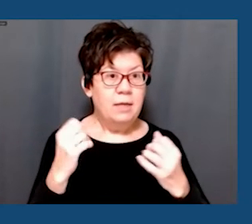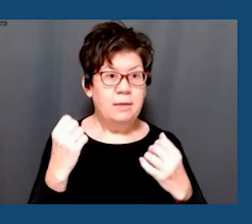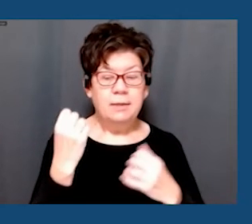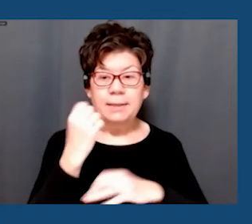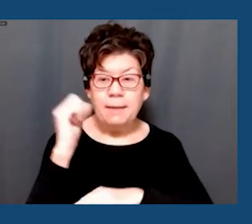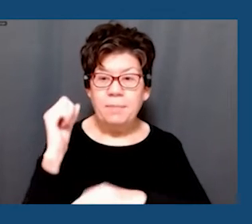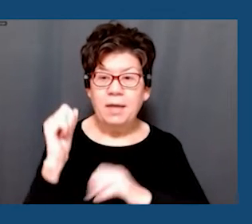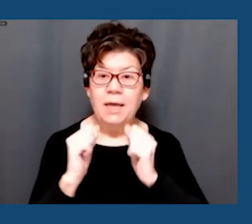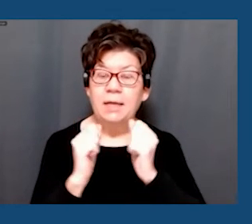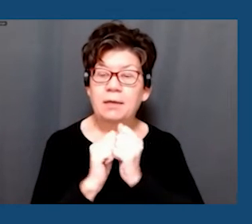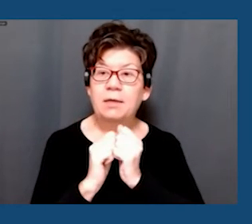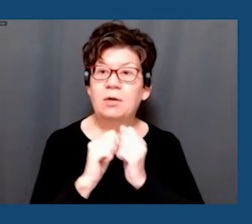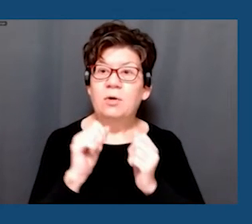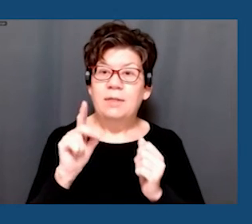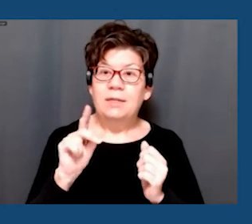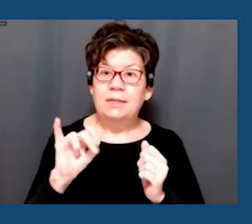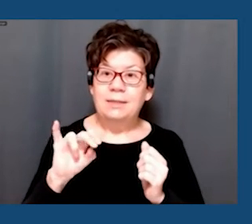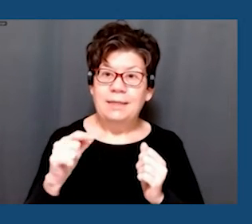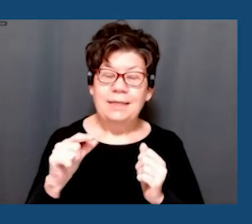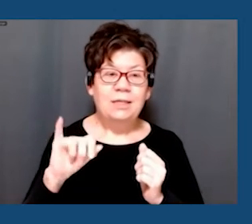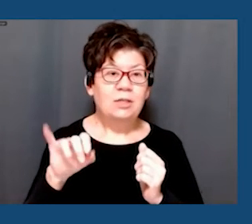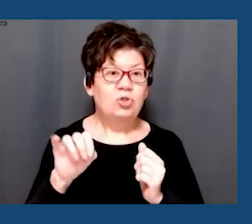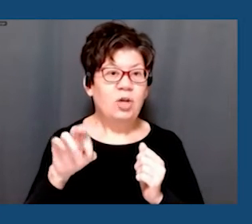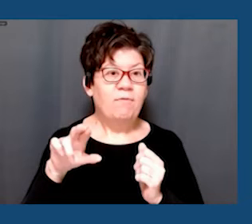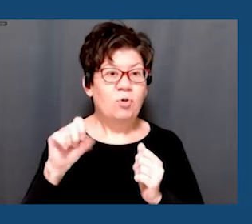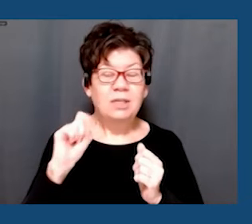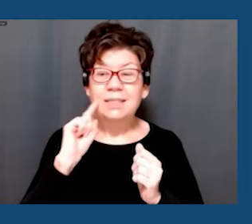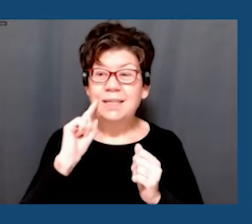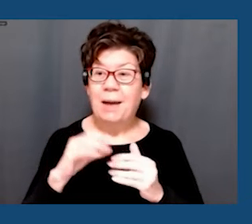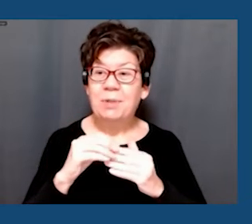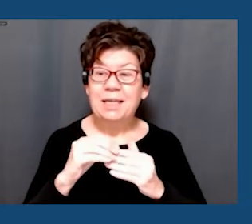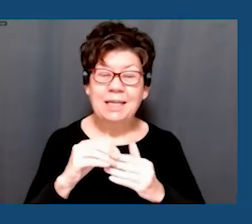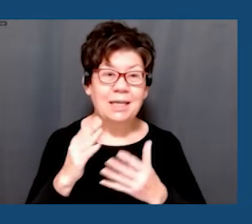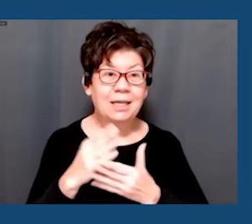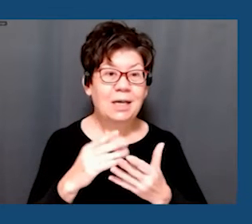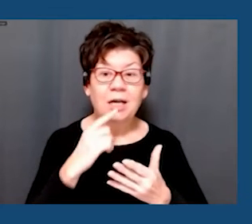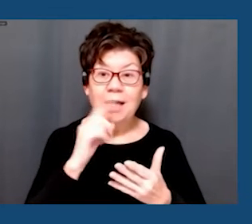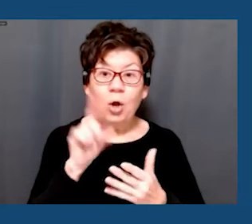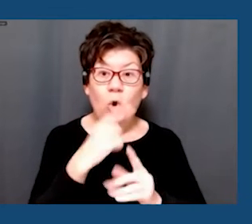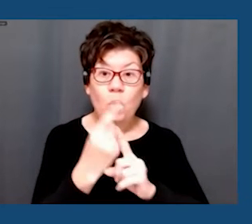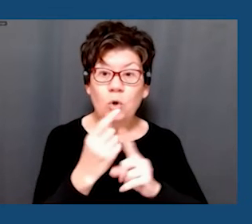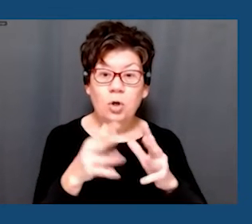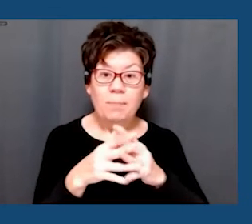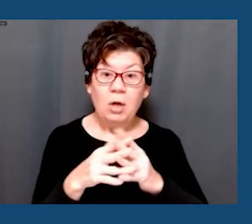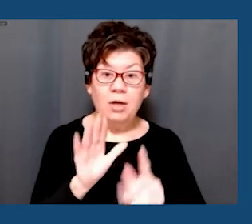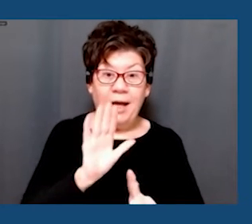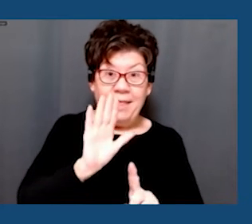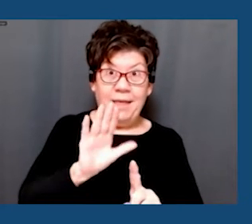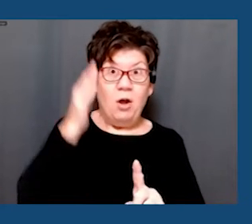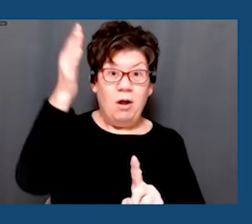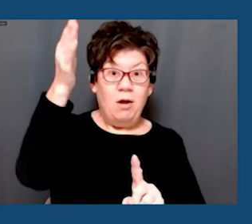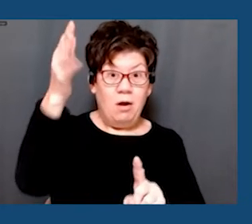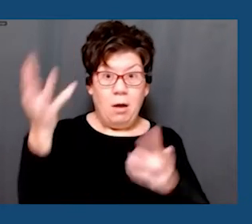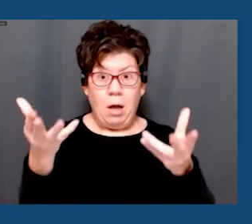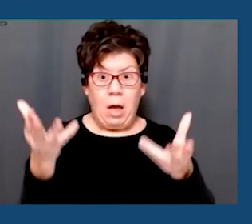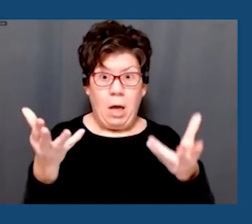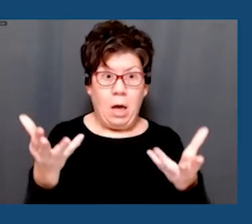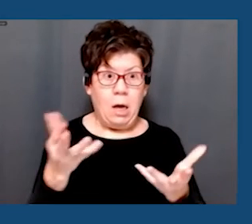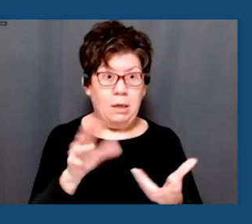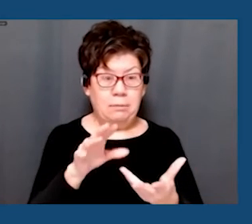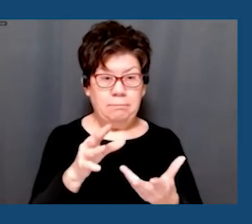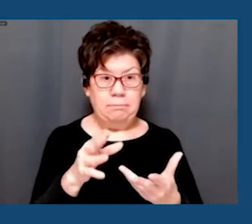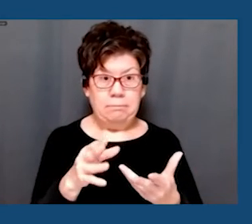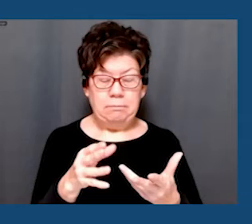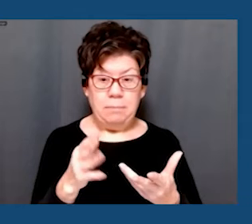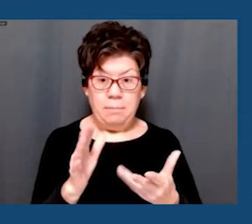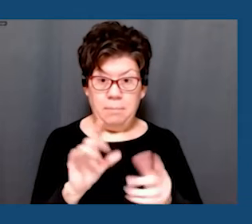Hakeem Jeffries. I am leading hard in this because not just the fate of America lies in the balance, but also my own state